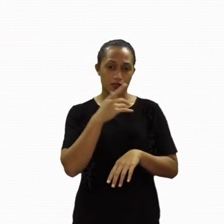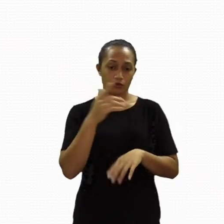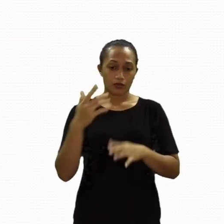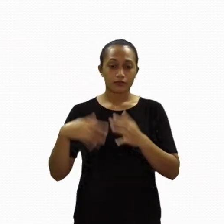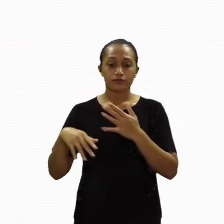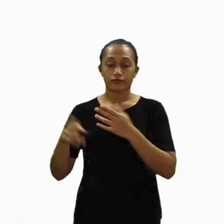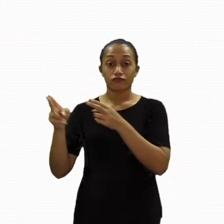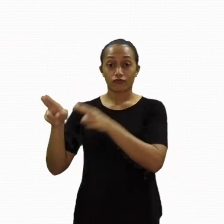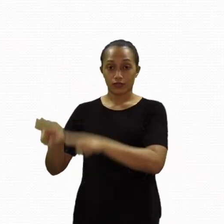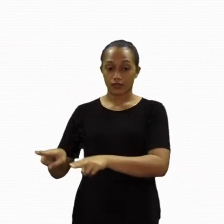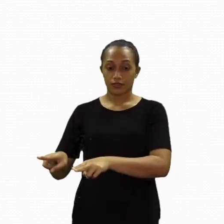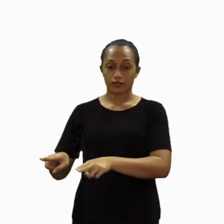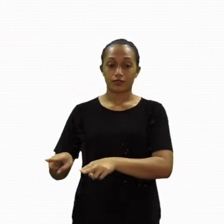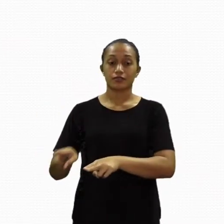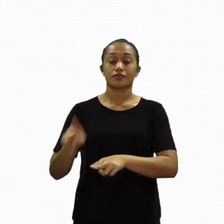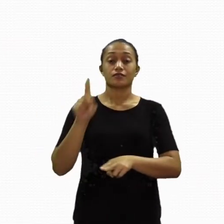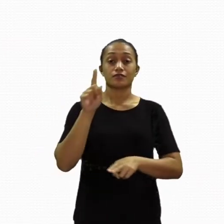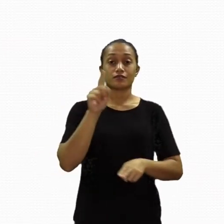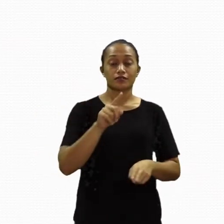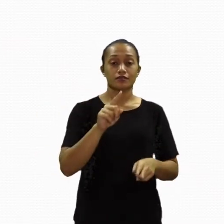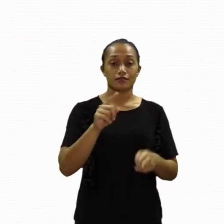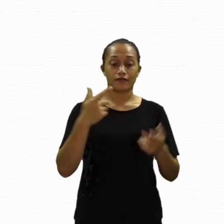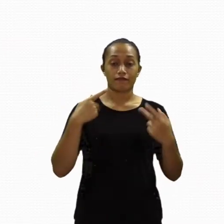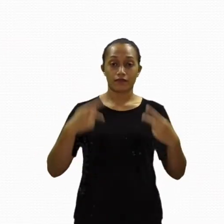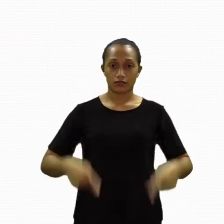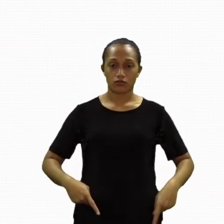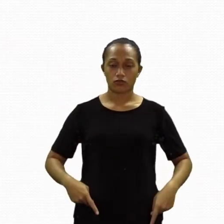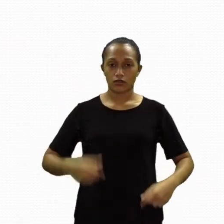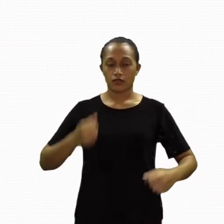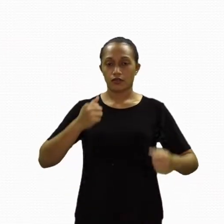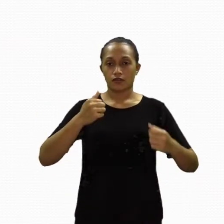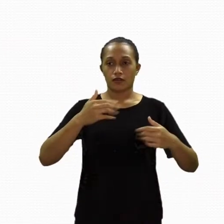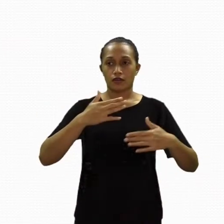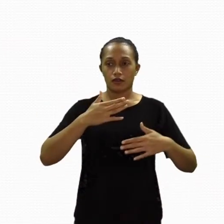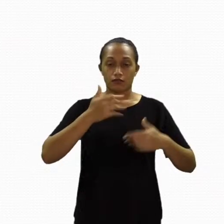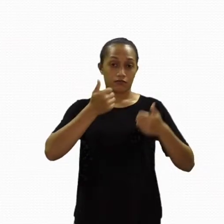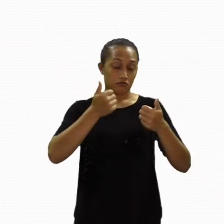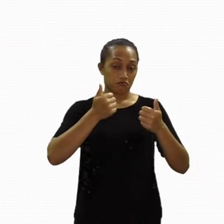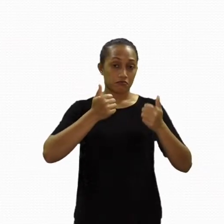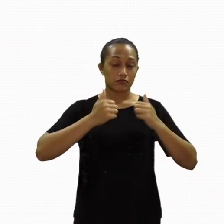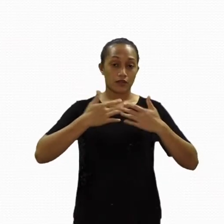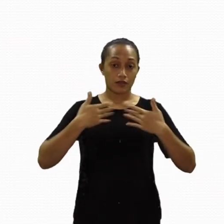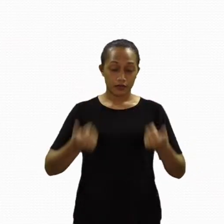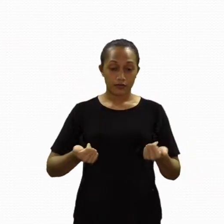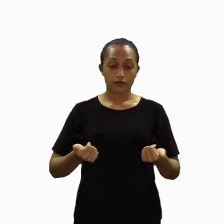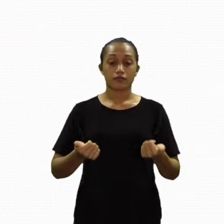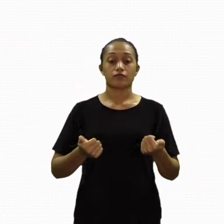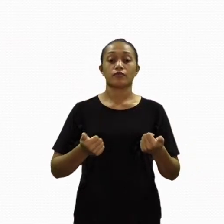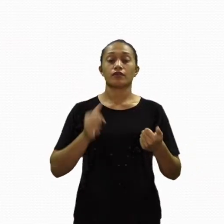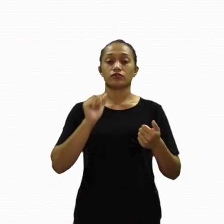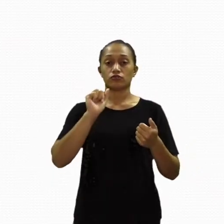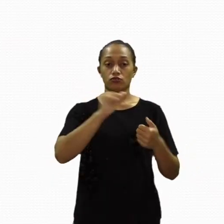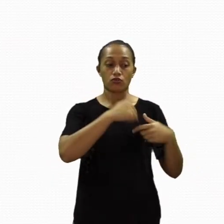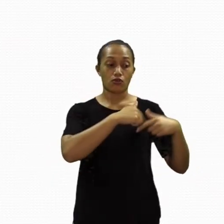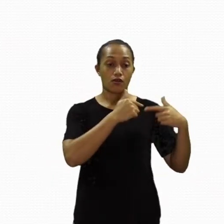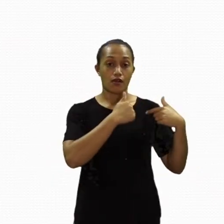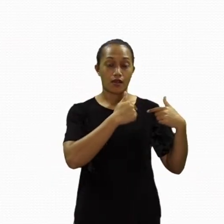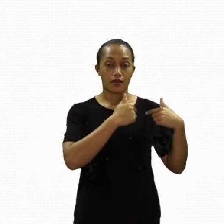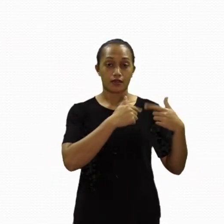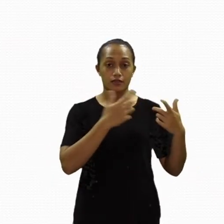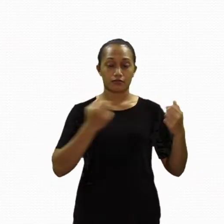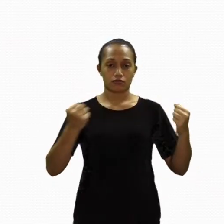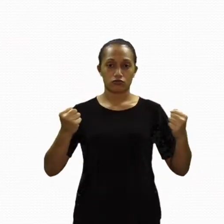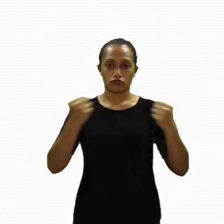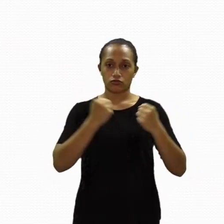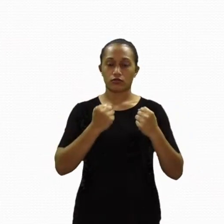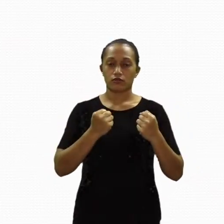complete rest. It is an indicator of physical fitness, as your resting heart rate will decrease as your heart becomes